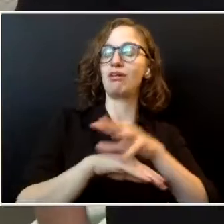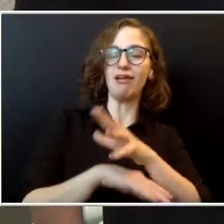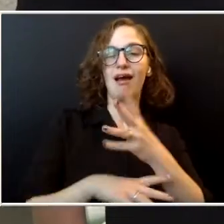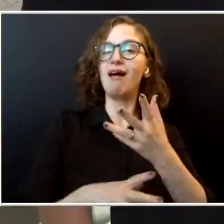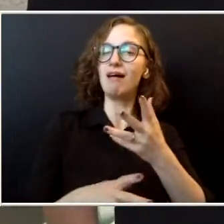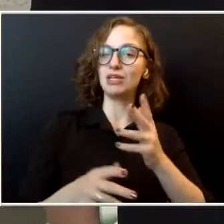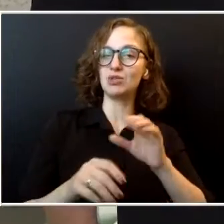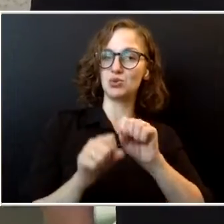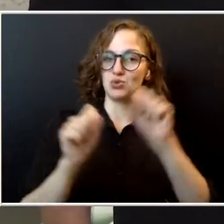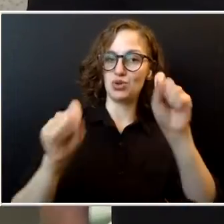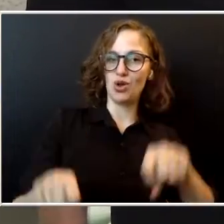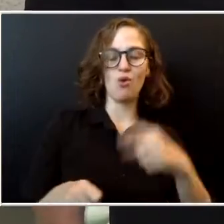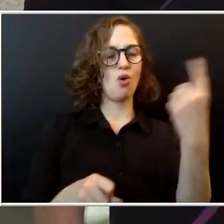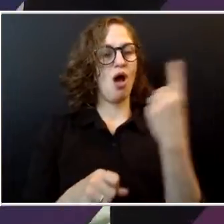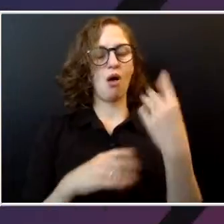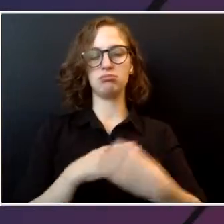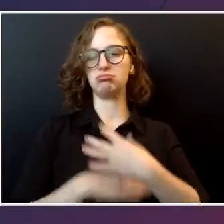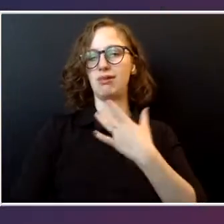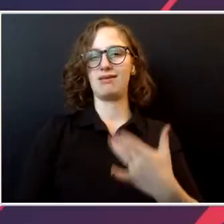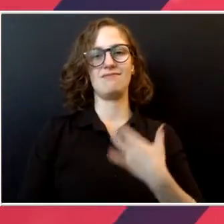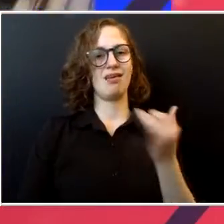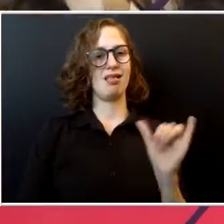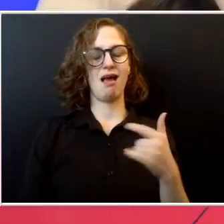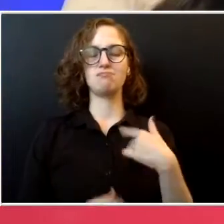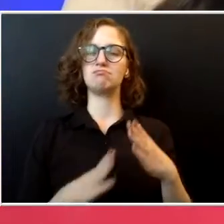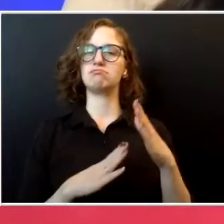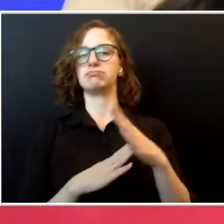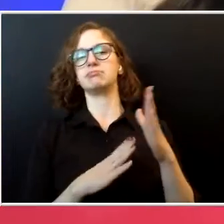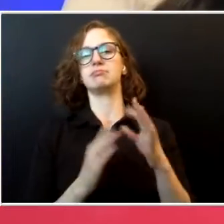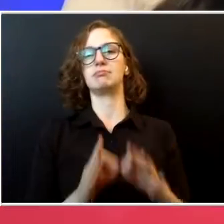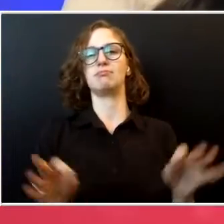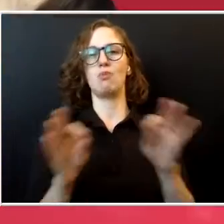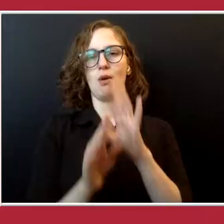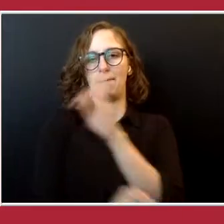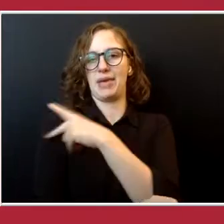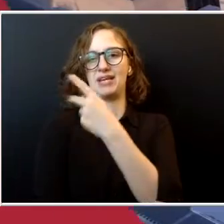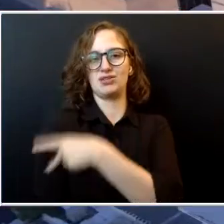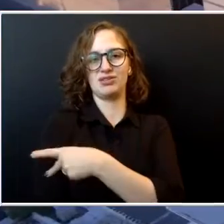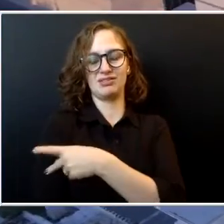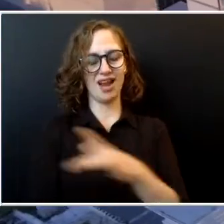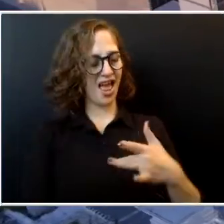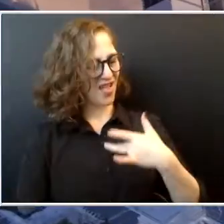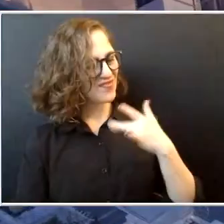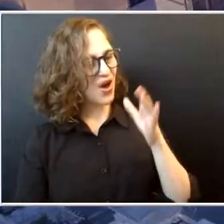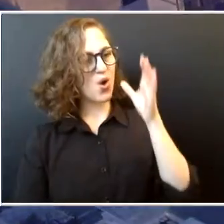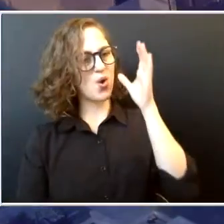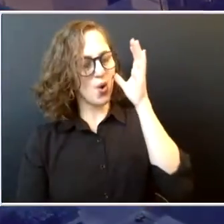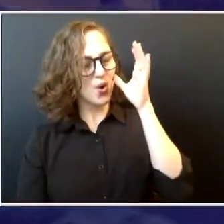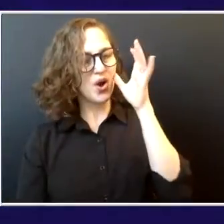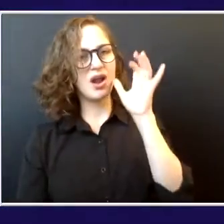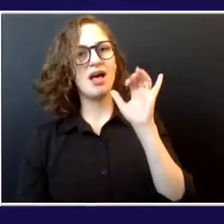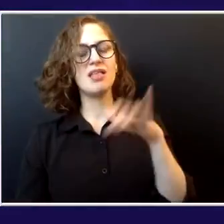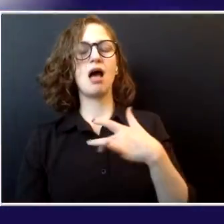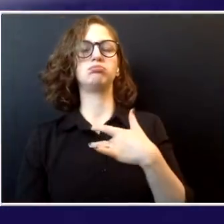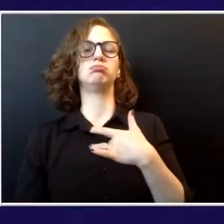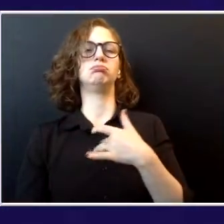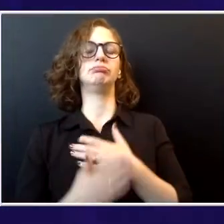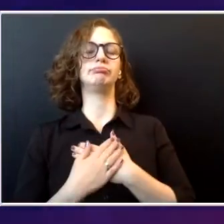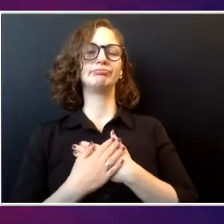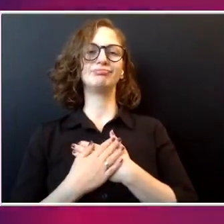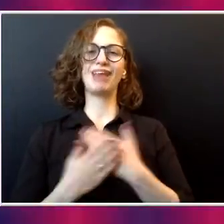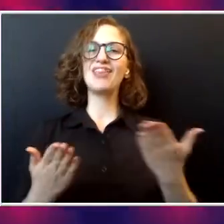most important patient on the planet. I felt heard, and that was really big. This is All Things Heart.